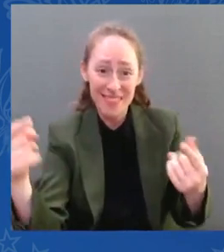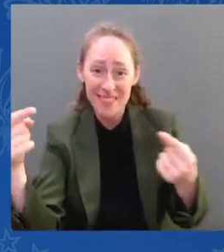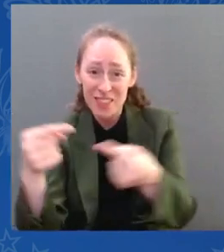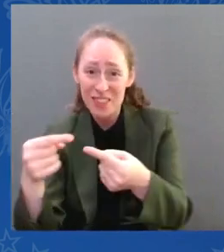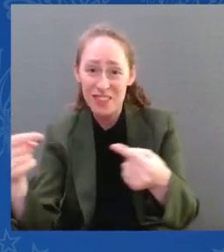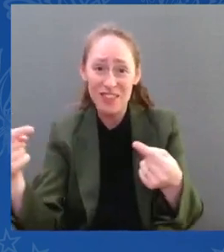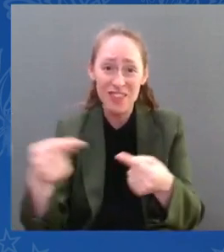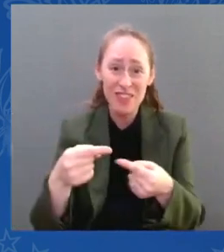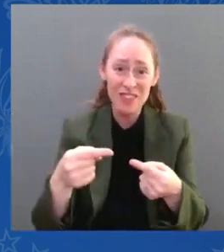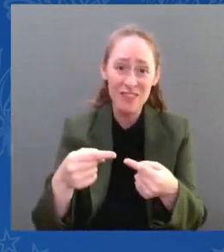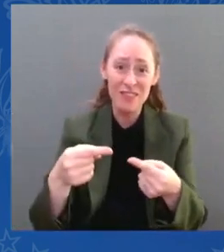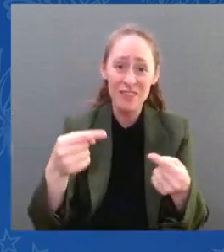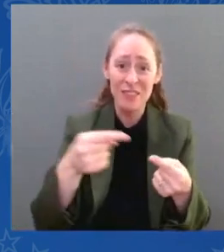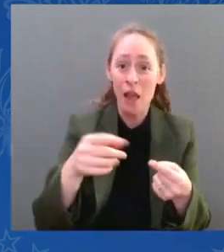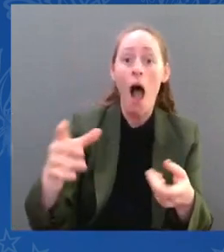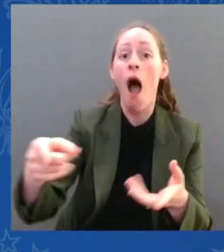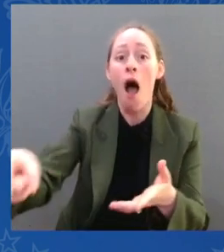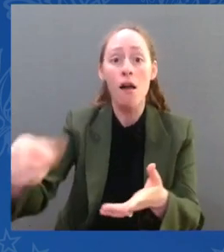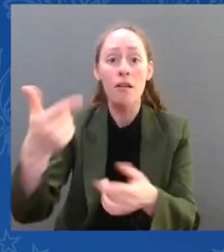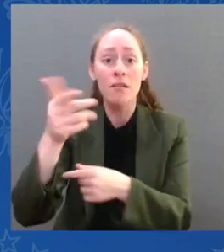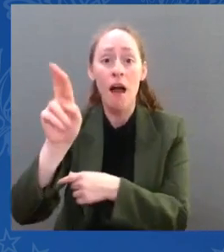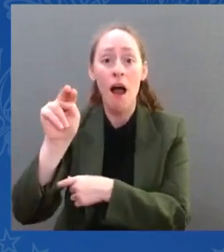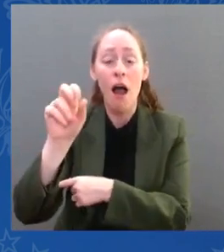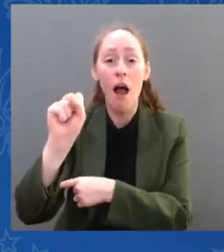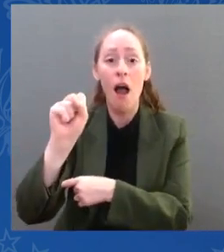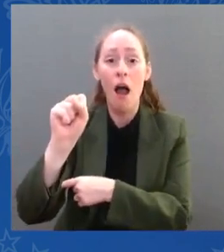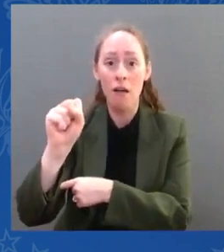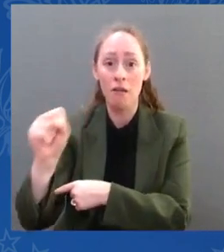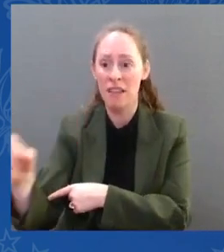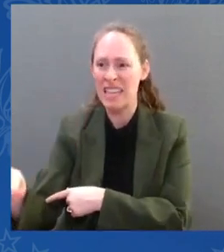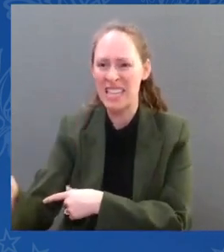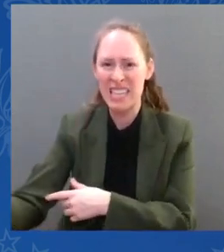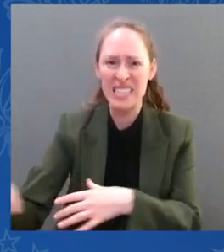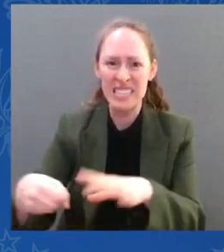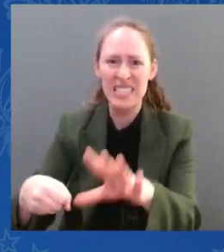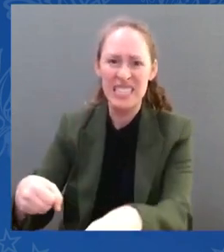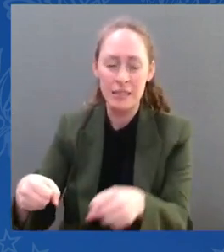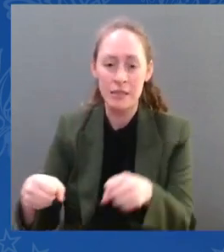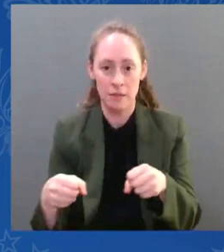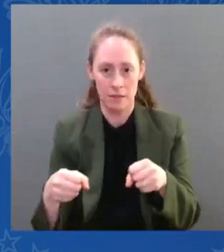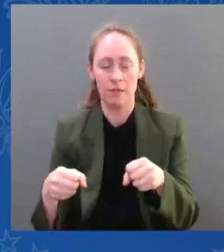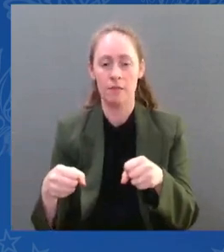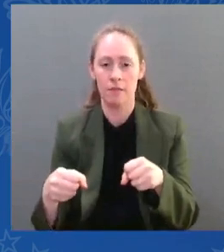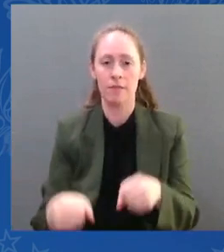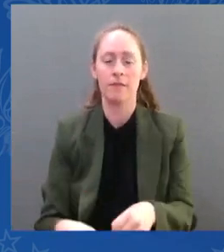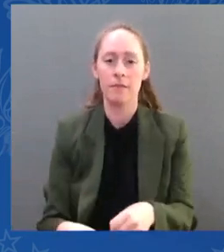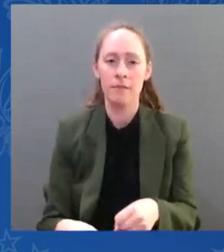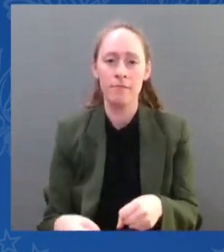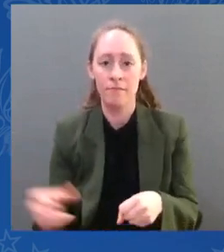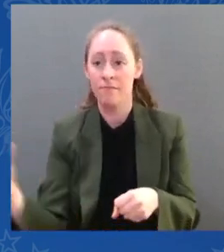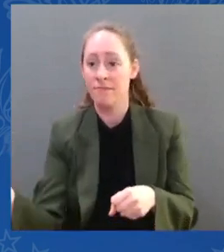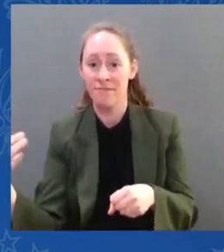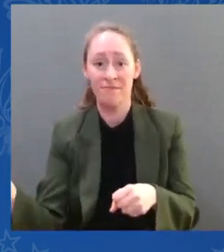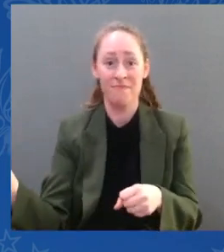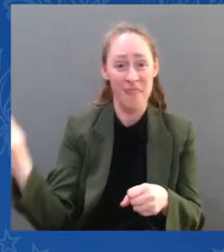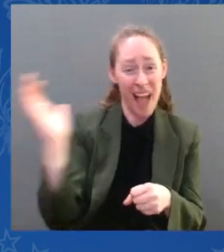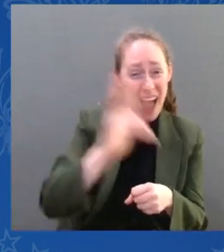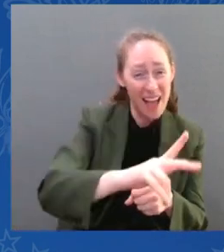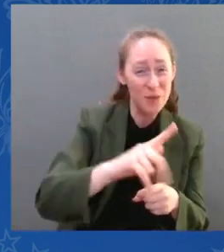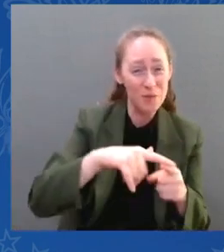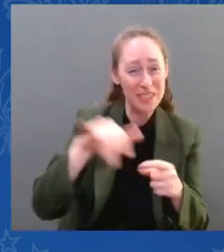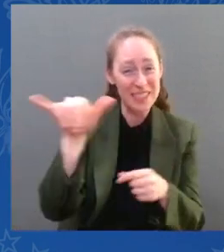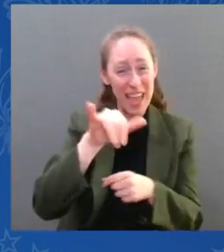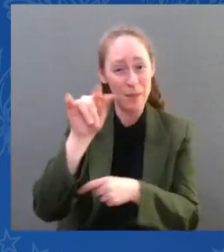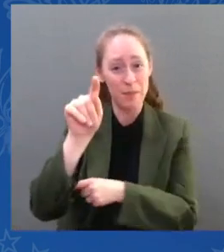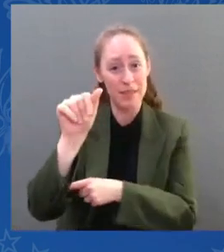fellow soldier, he remounted his tank and used the other M60 to again engage the enemy. Specialist 5 Birdwell